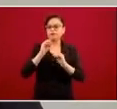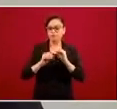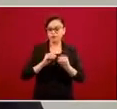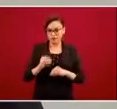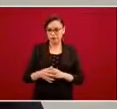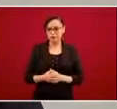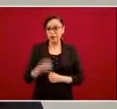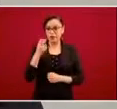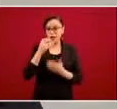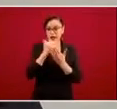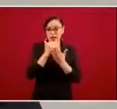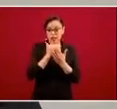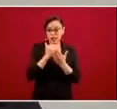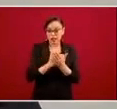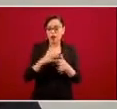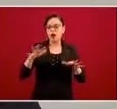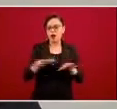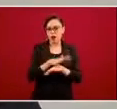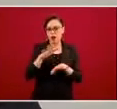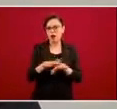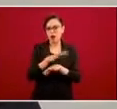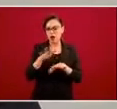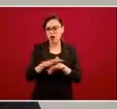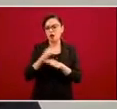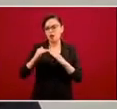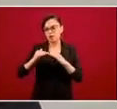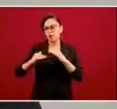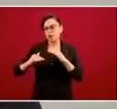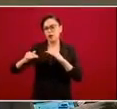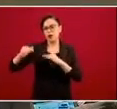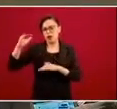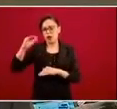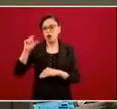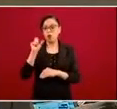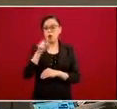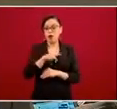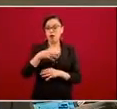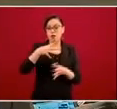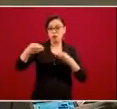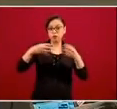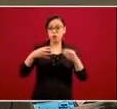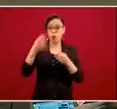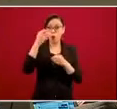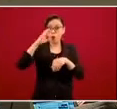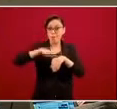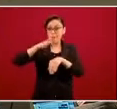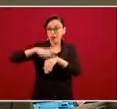or belonging to a certain age group is not the only factor that will be taken into account.